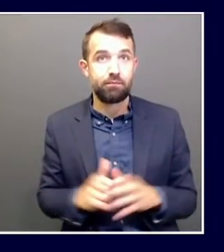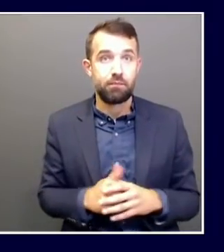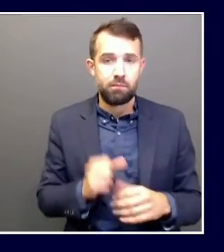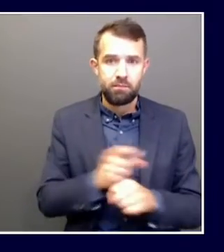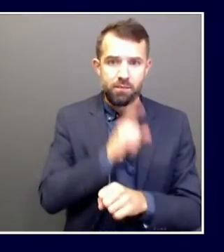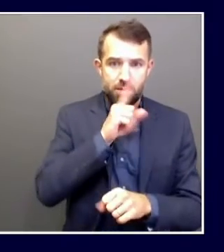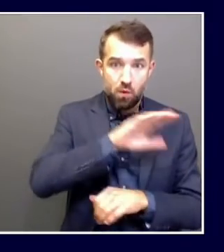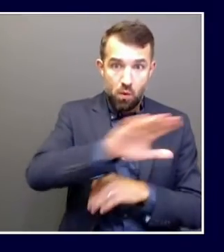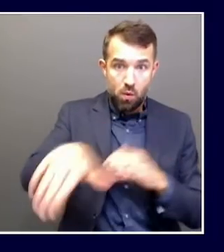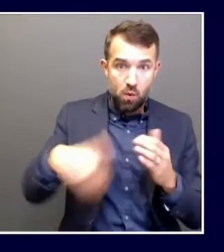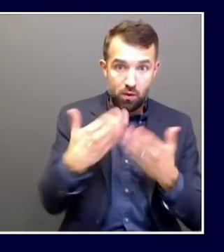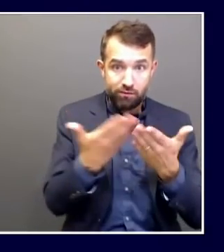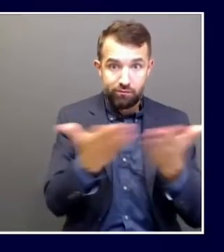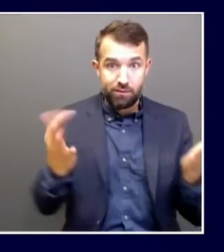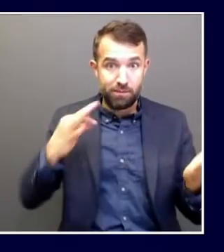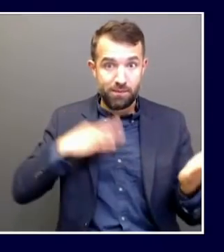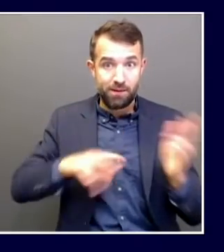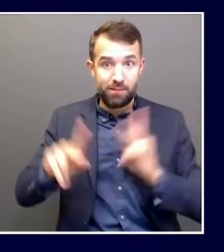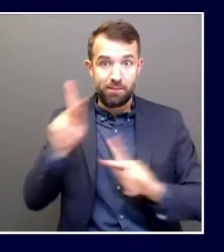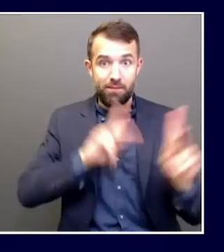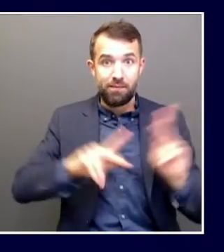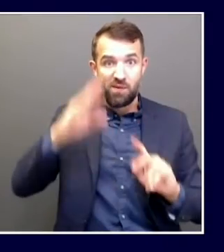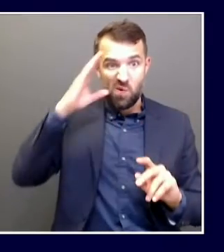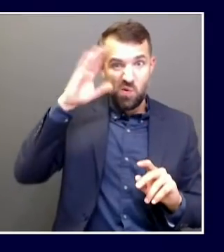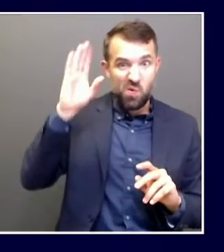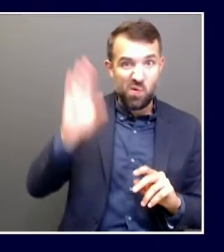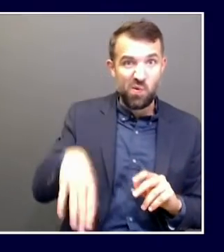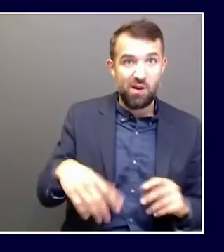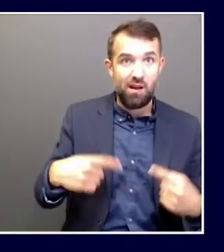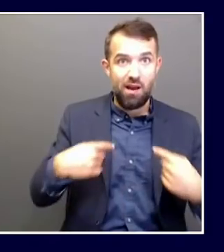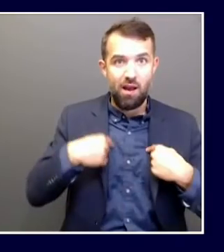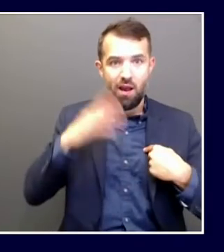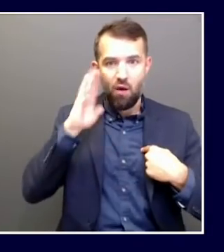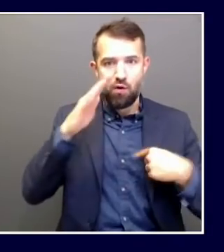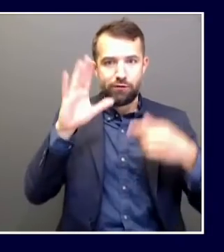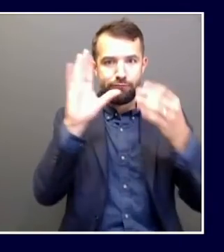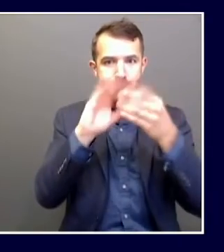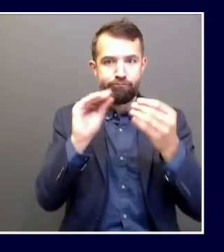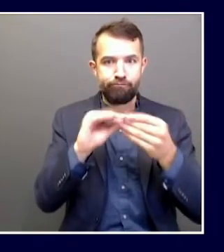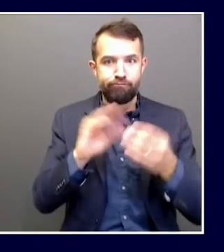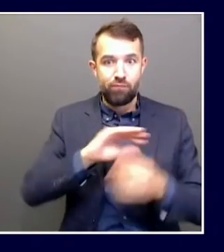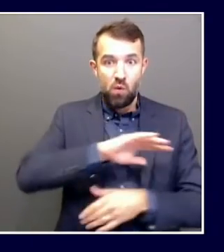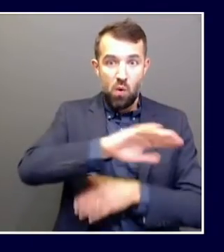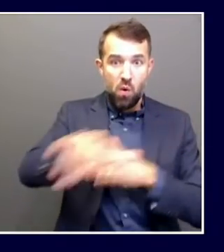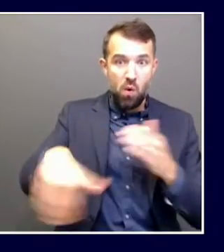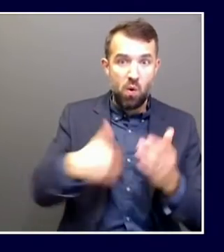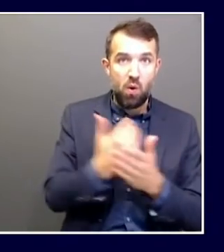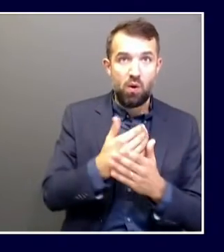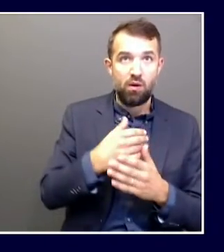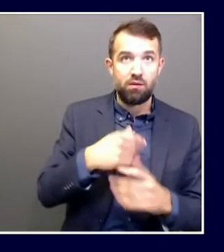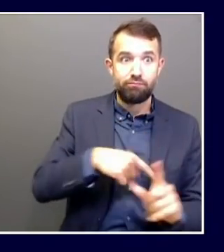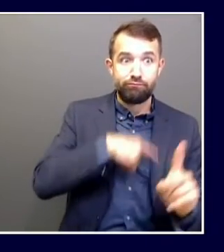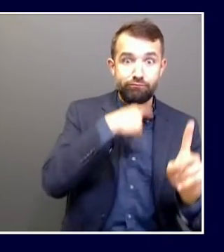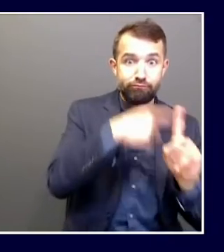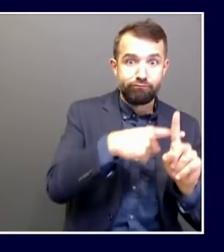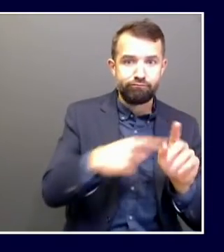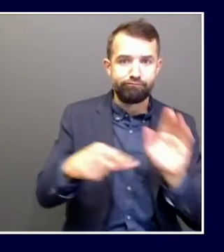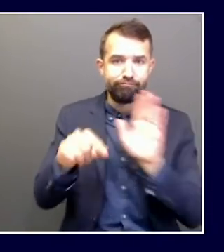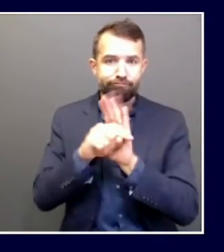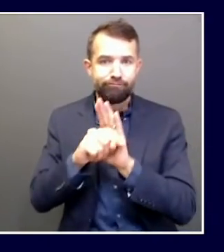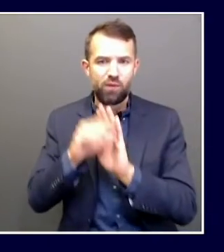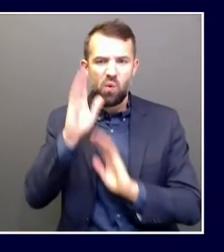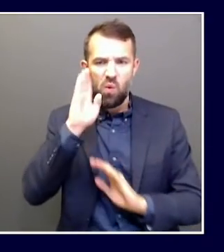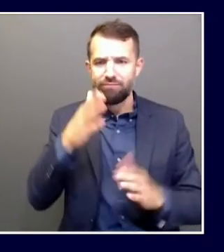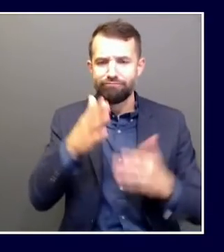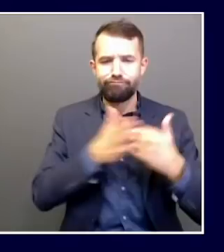knows that they will hear that news from me, even if it's not great. You'll hear it uncoded and making sure that you have